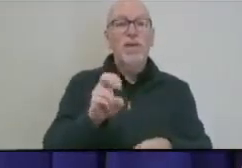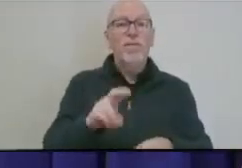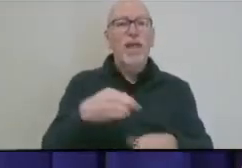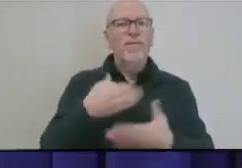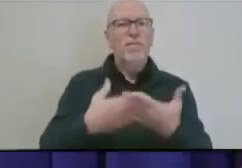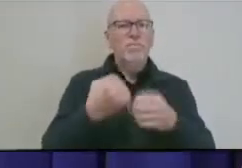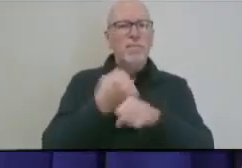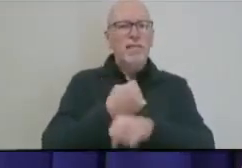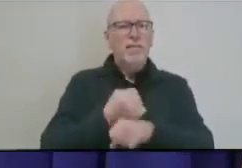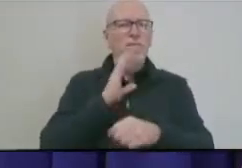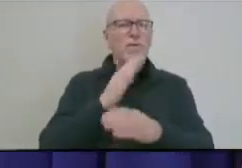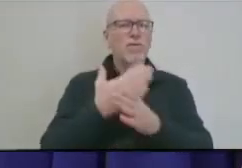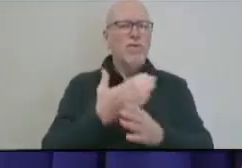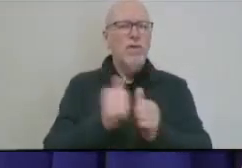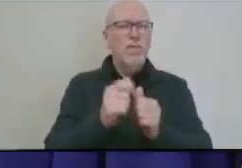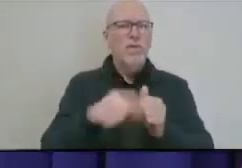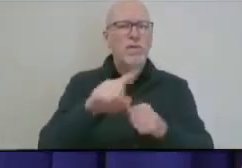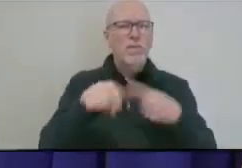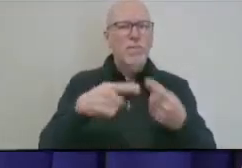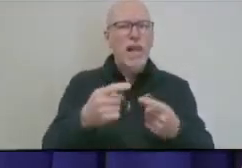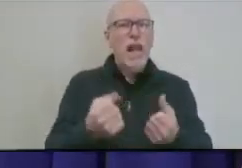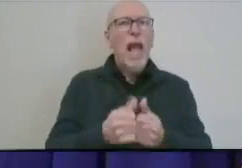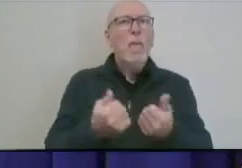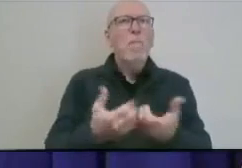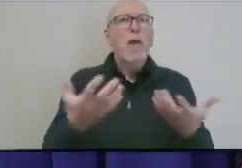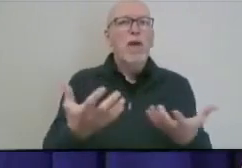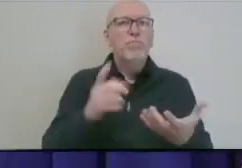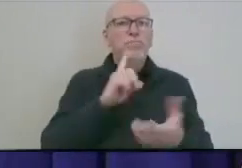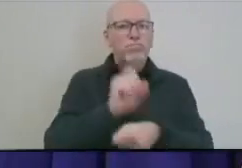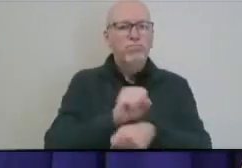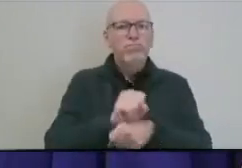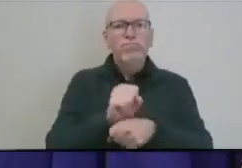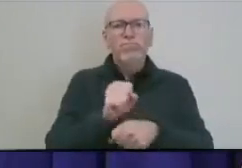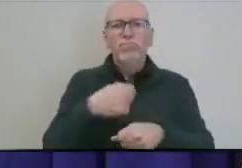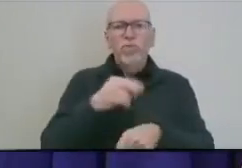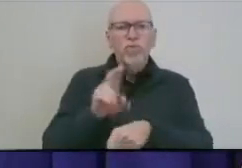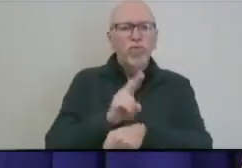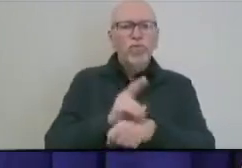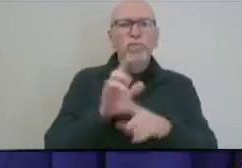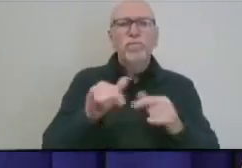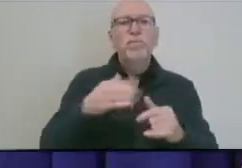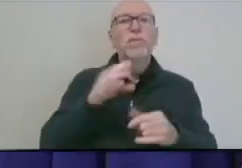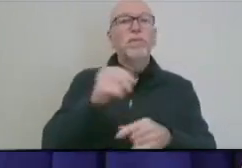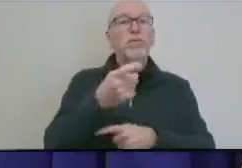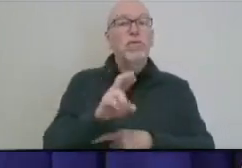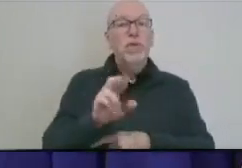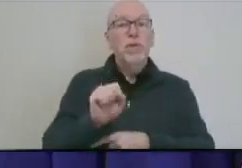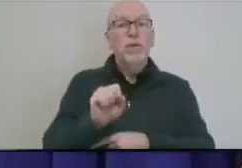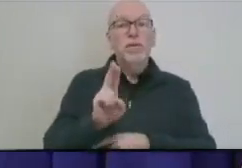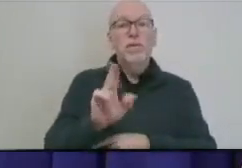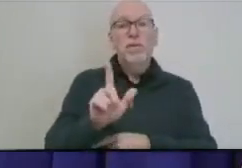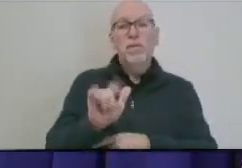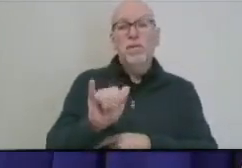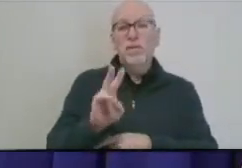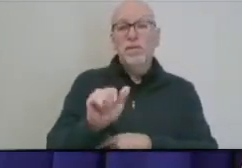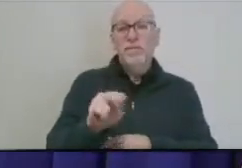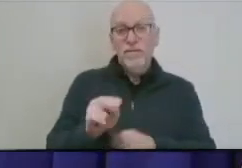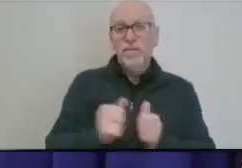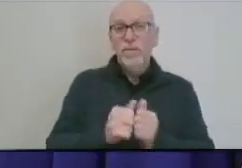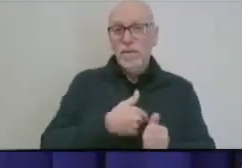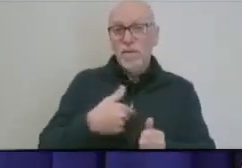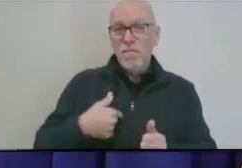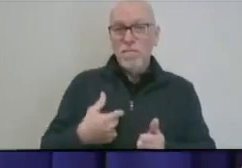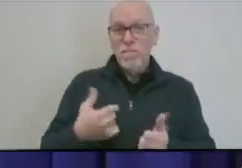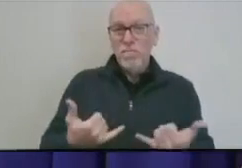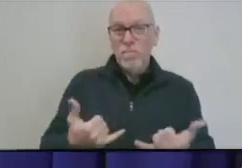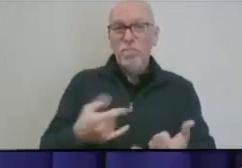behind that actual amount. As we've been tracking, Dr. Sullivan is also with us today, and she's going to